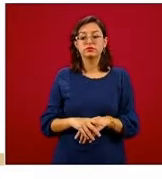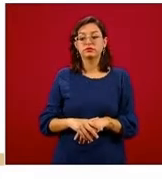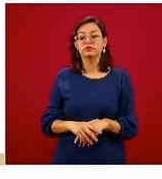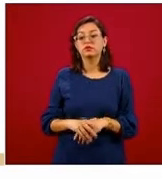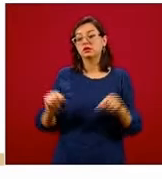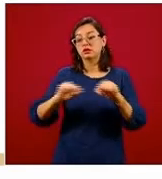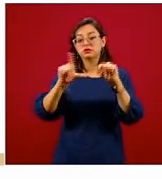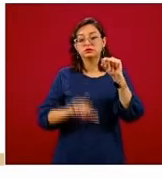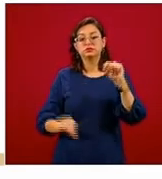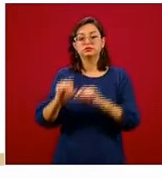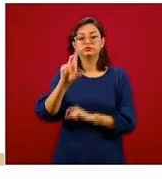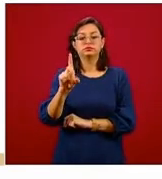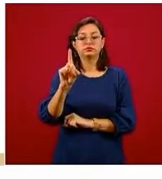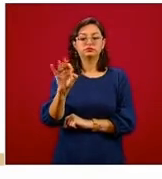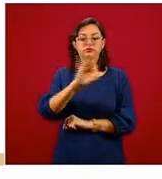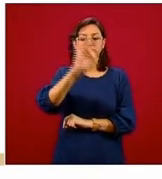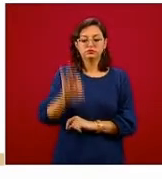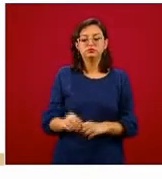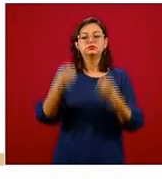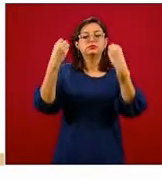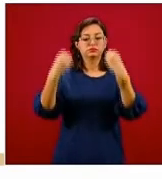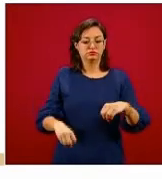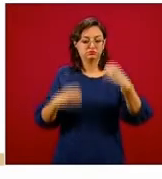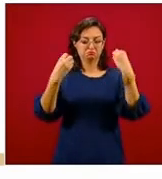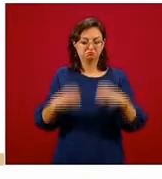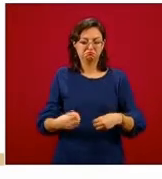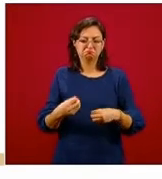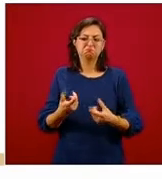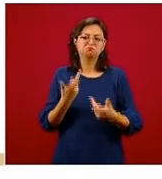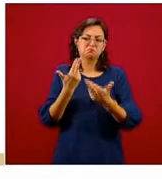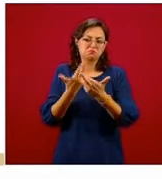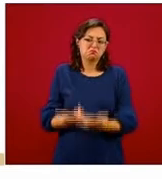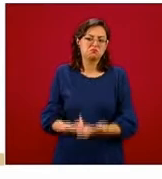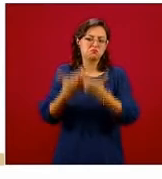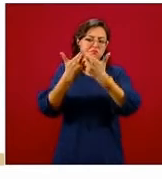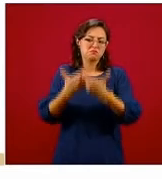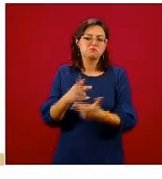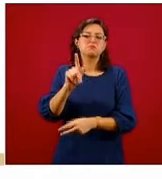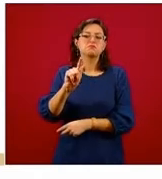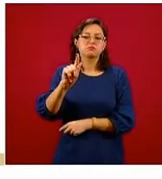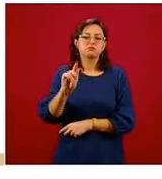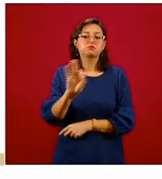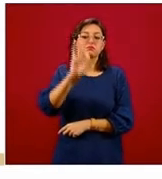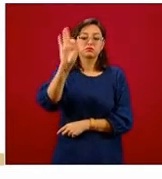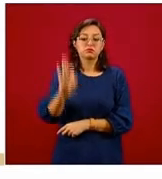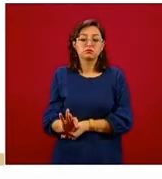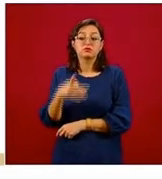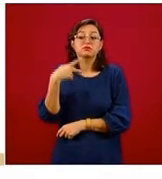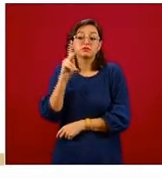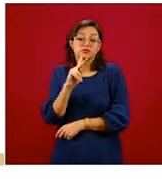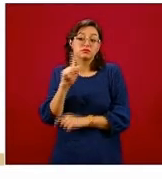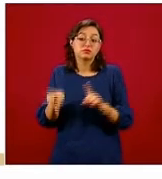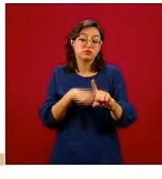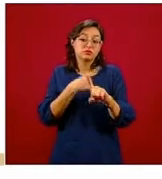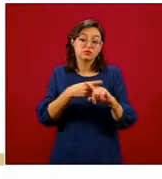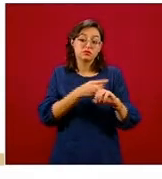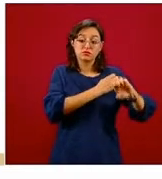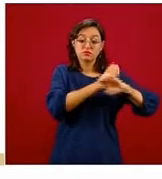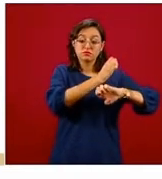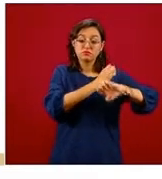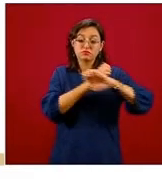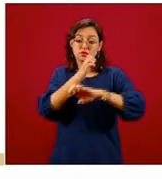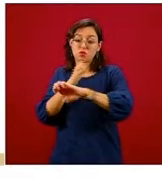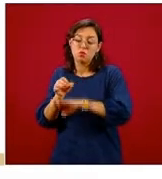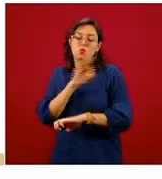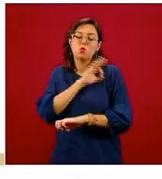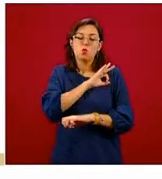critical patients. 30% is the occupancy at a national level, with a good availability at a national level as well. But